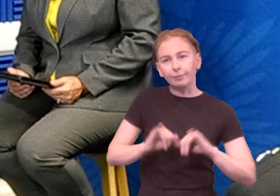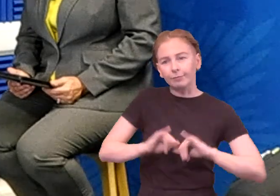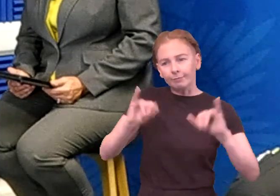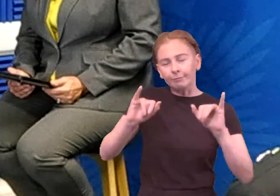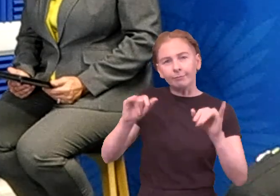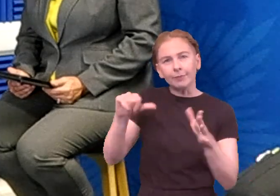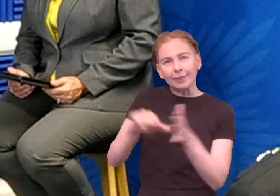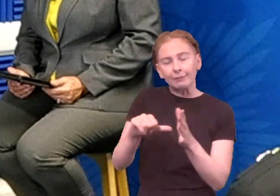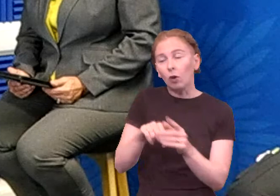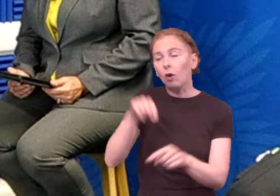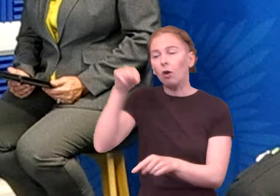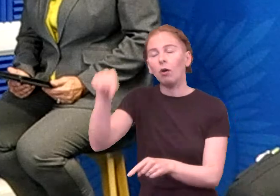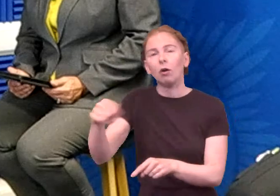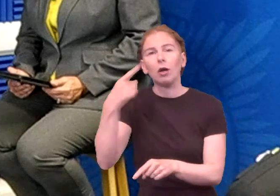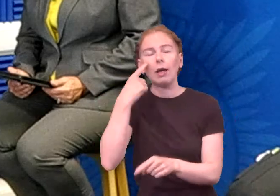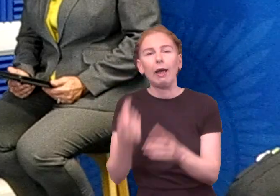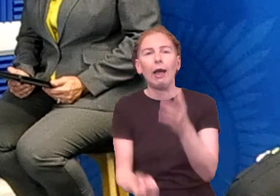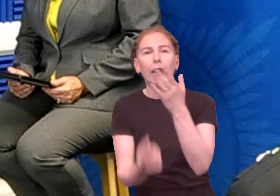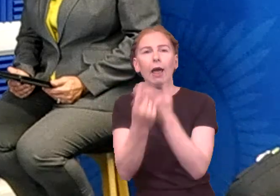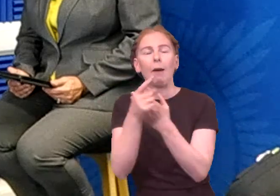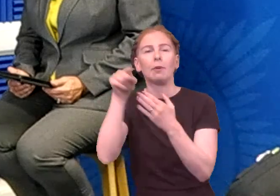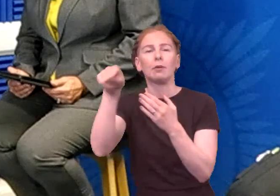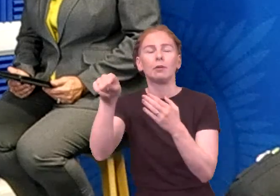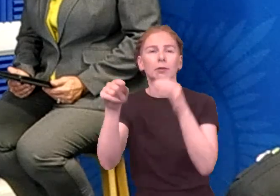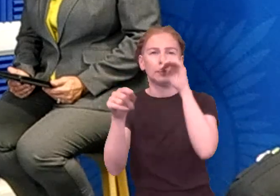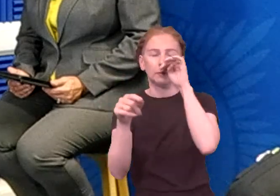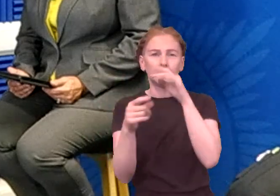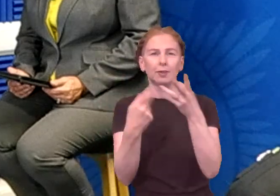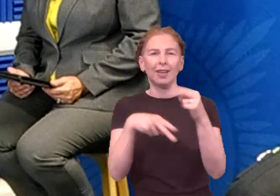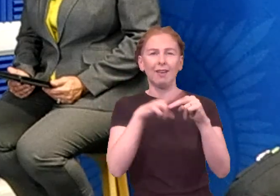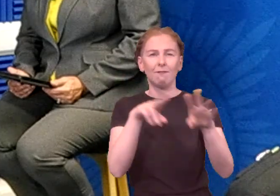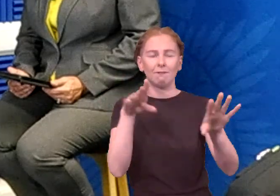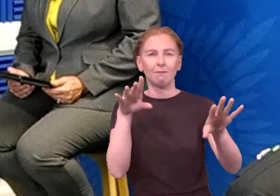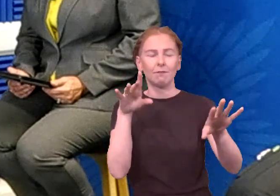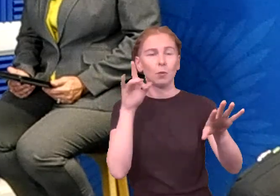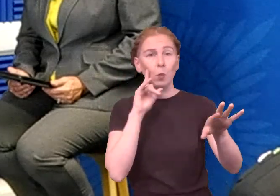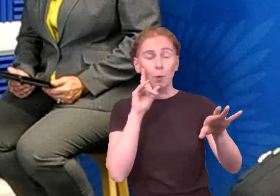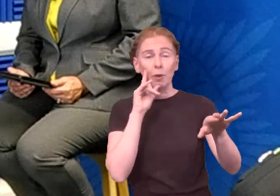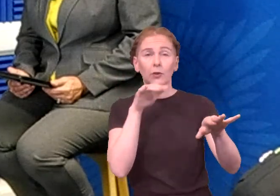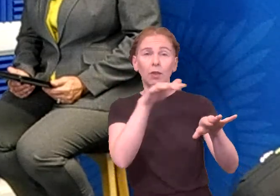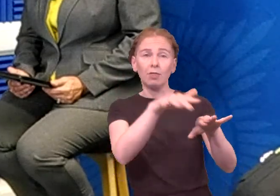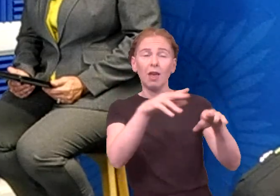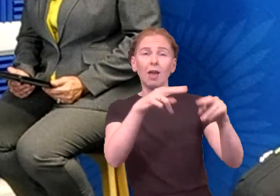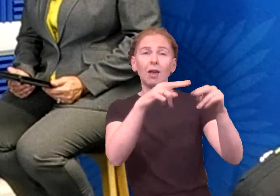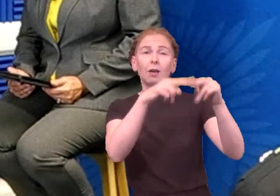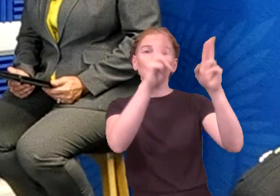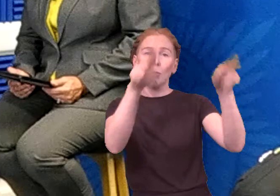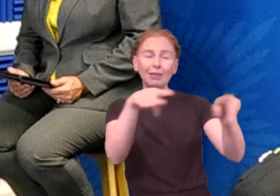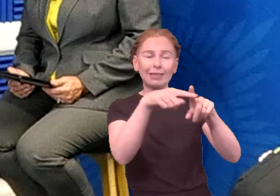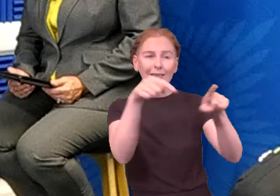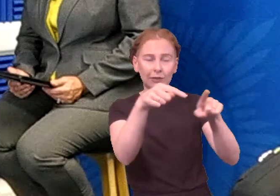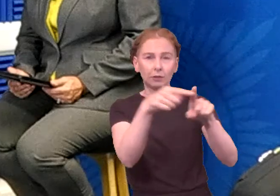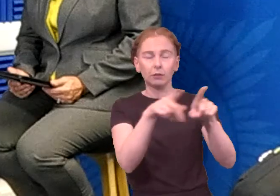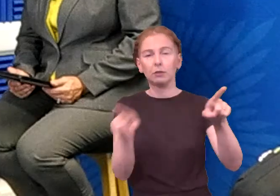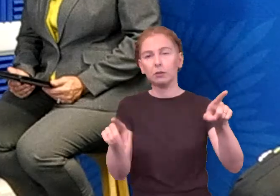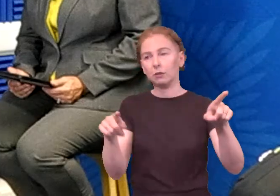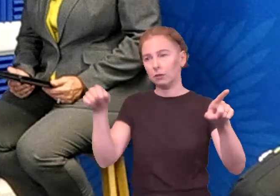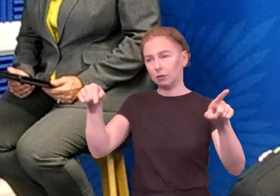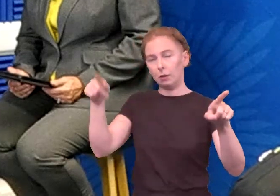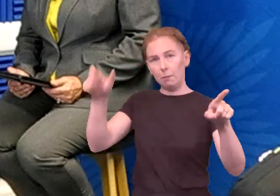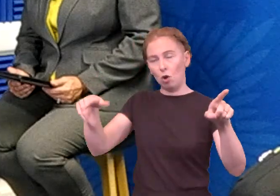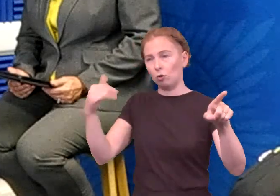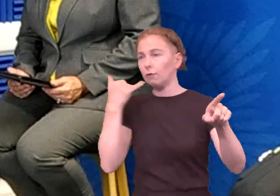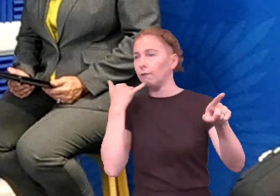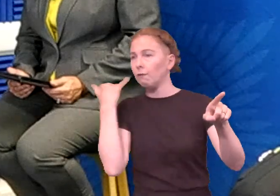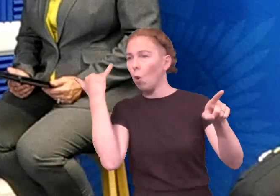people are directed from somebody else, either the pimp or the abuser, whoever. And I think that whilst we're talking about what to look for,